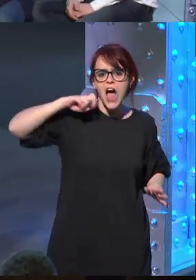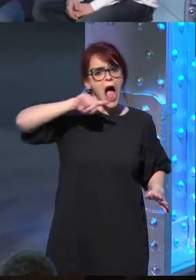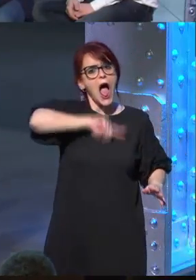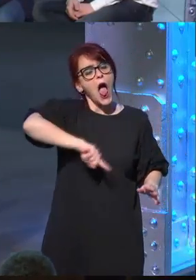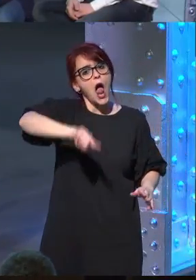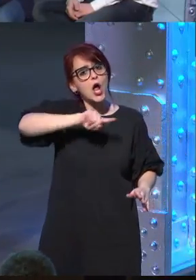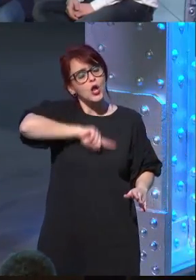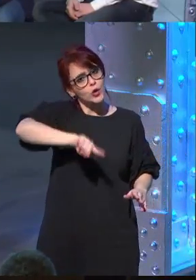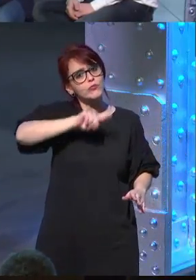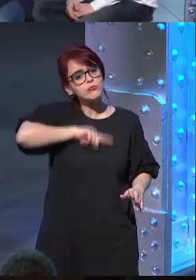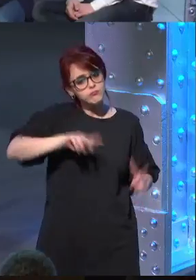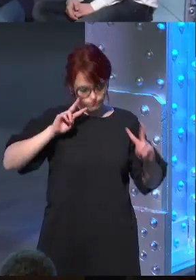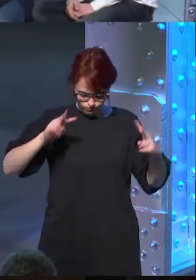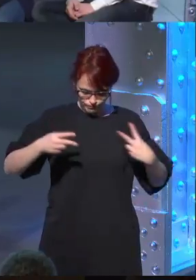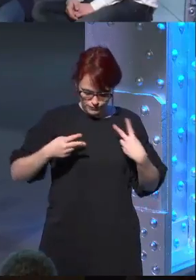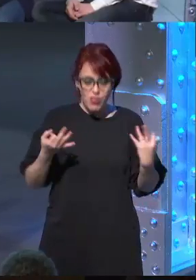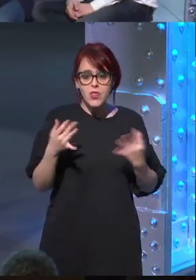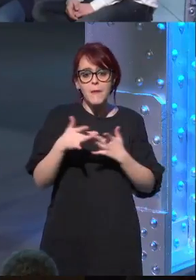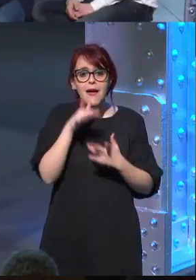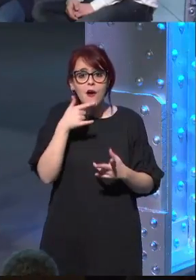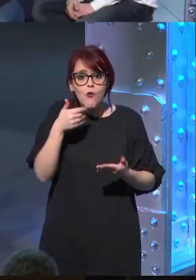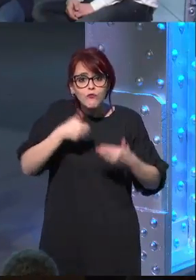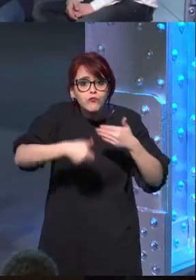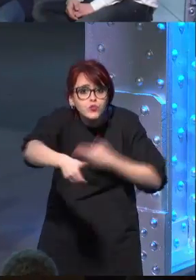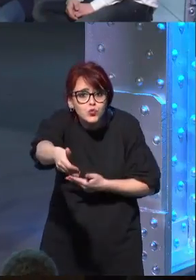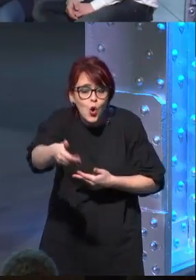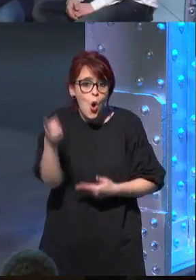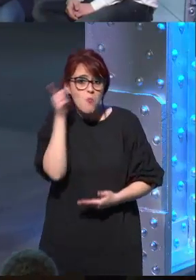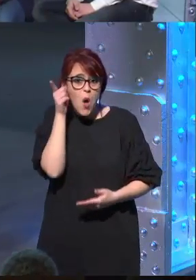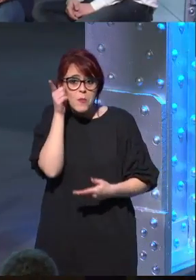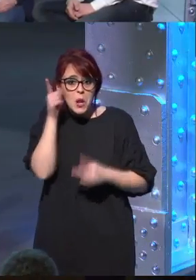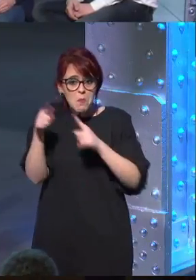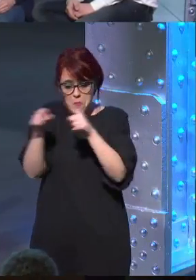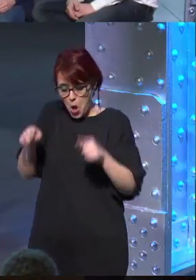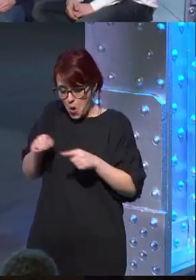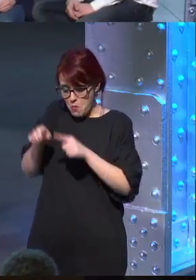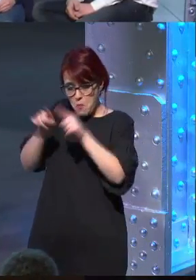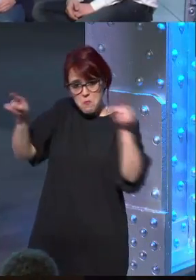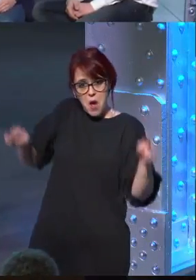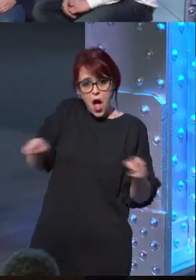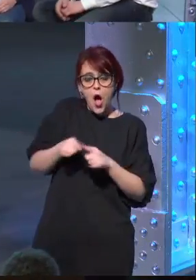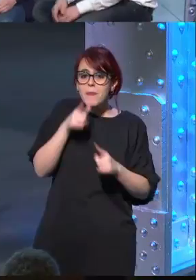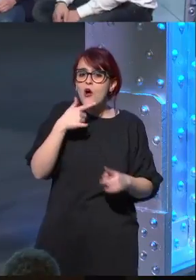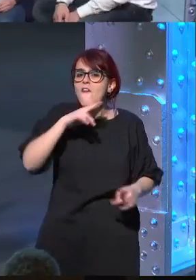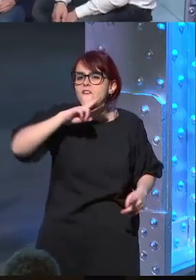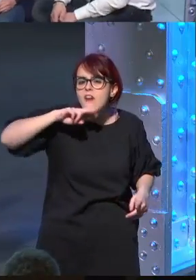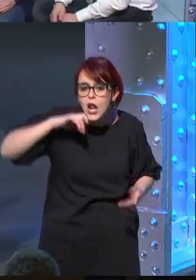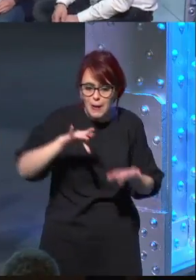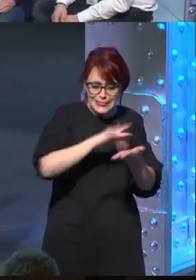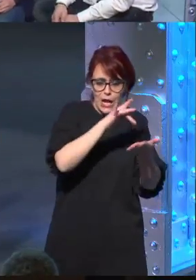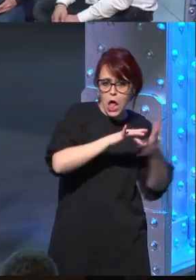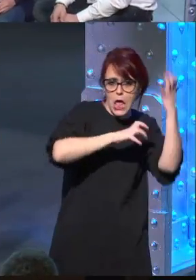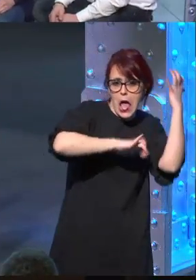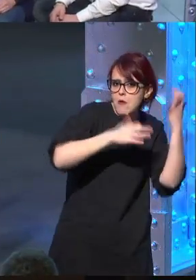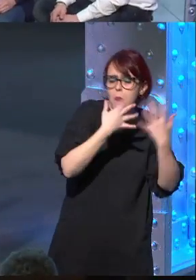education around technology, about the values that we mentioned before. Maybe the platform will change, the support